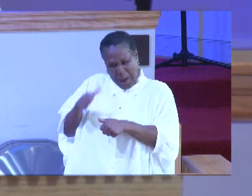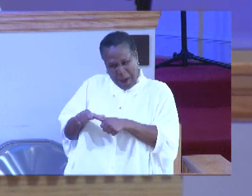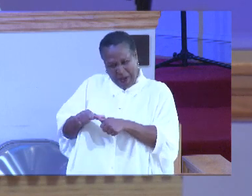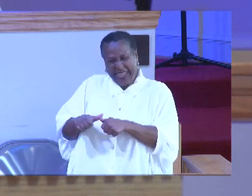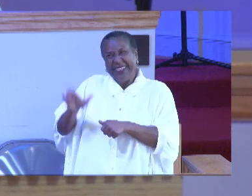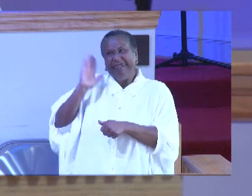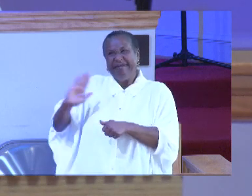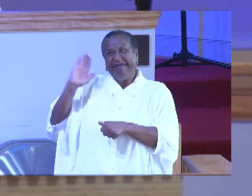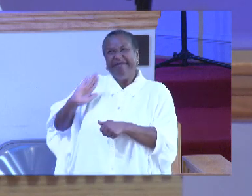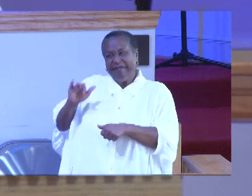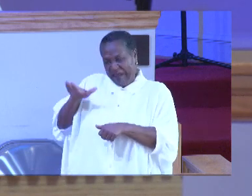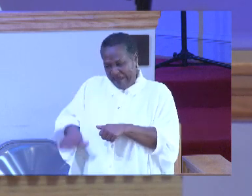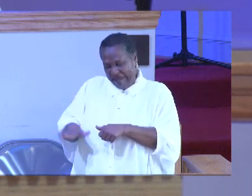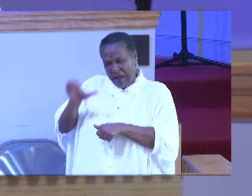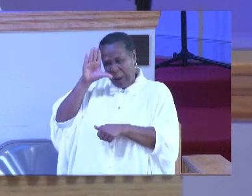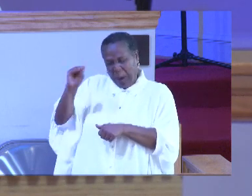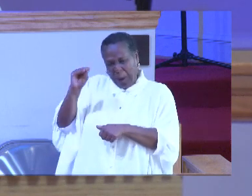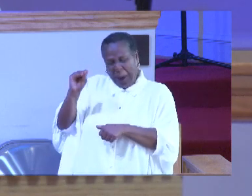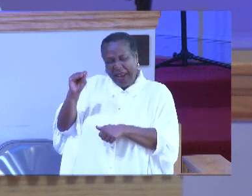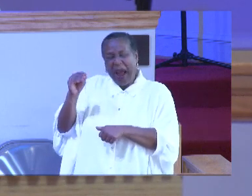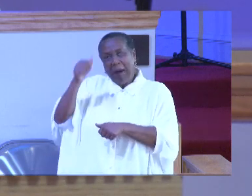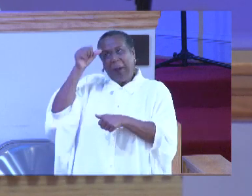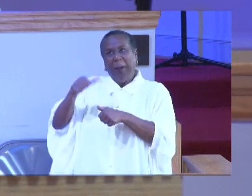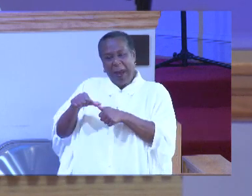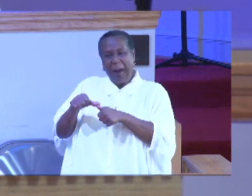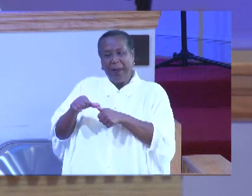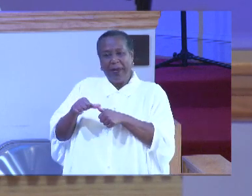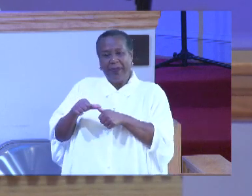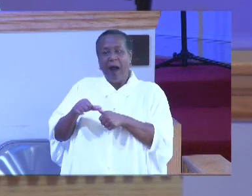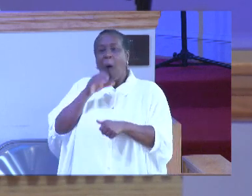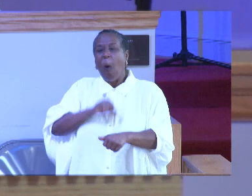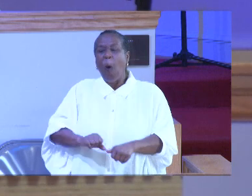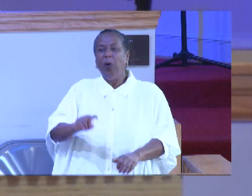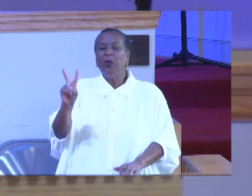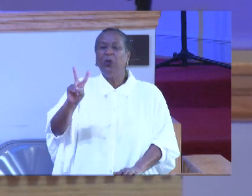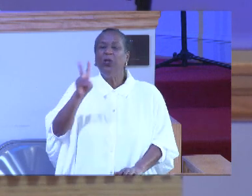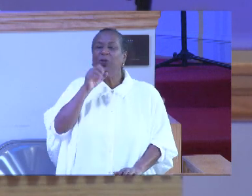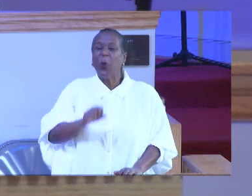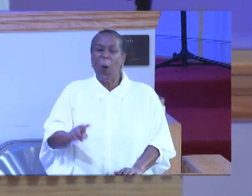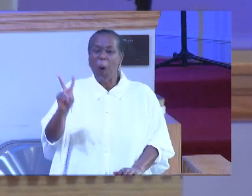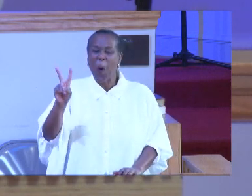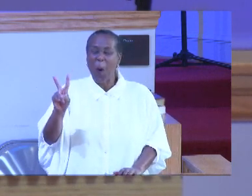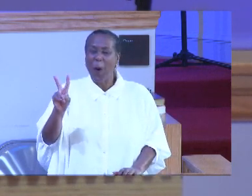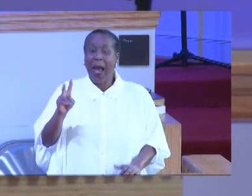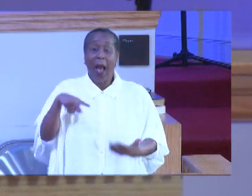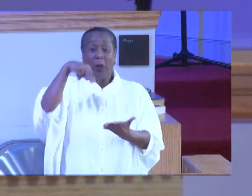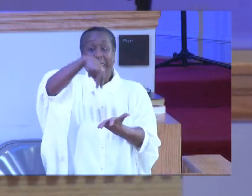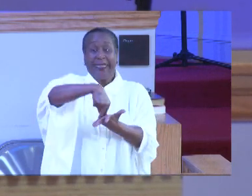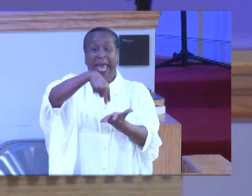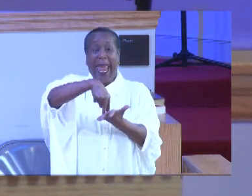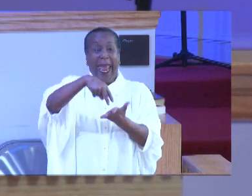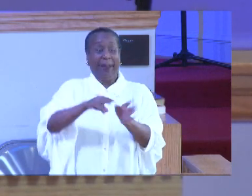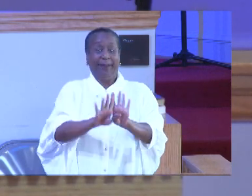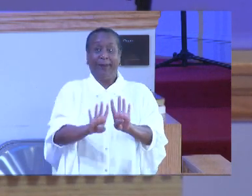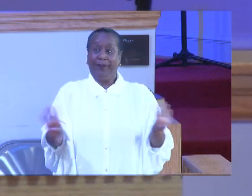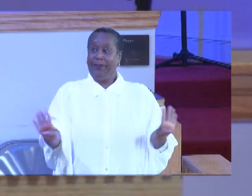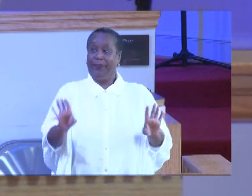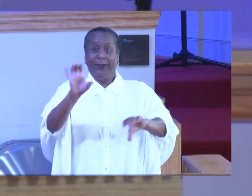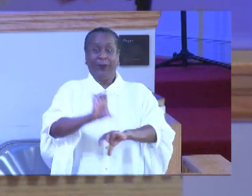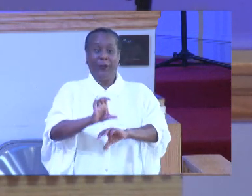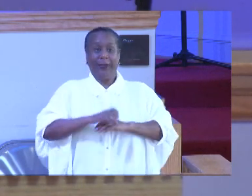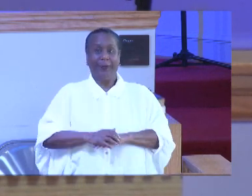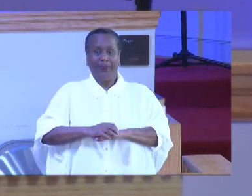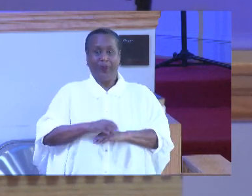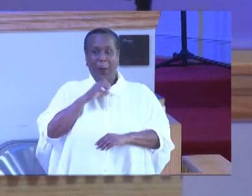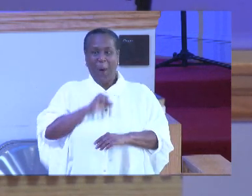foray into public speaking was 2 years of age, standing before the Moores Mission